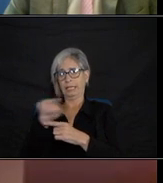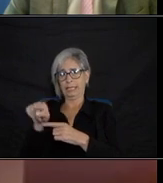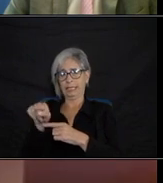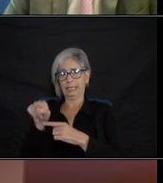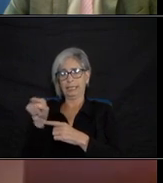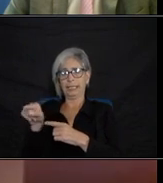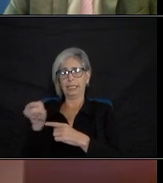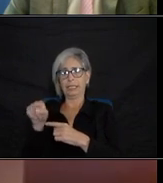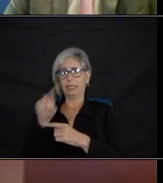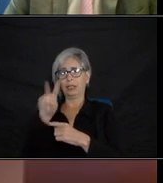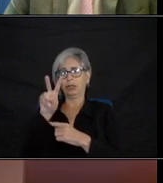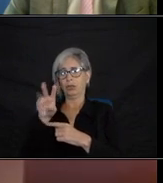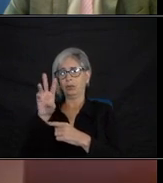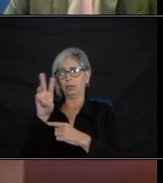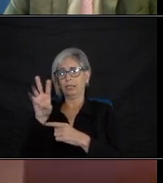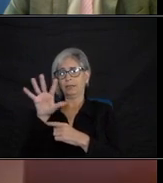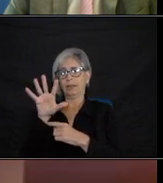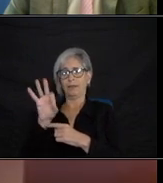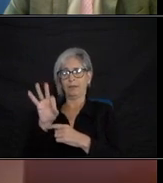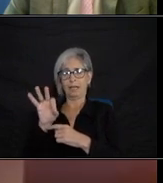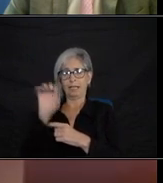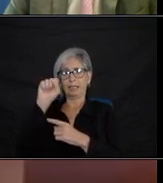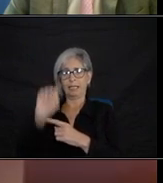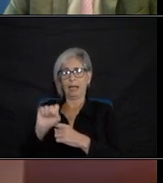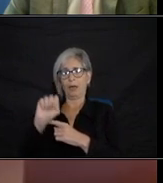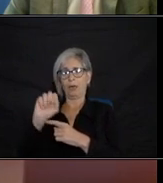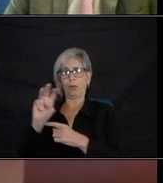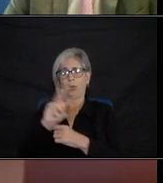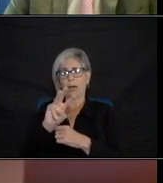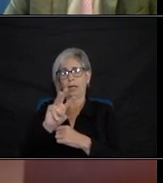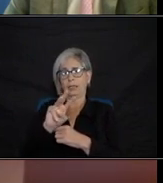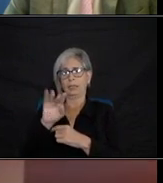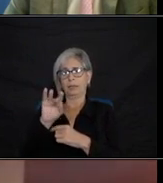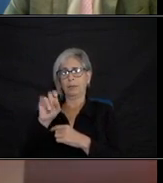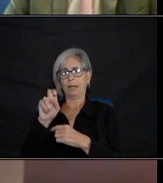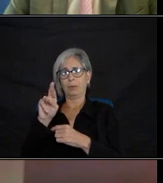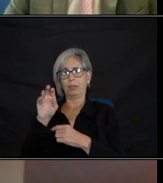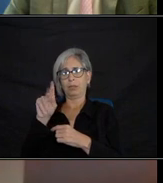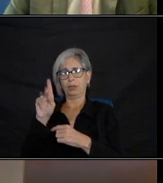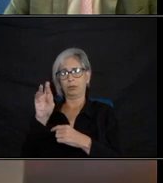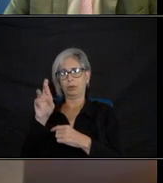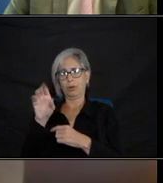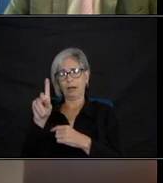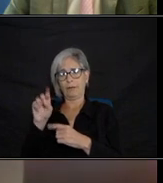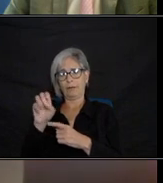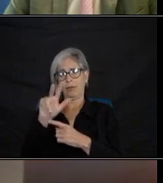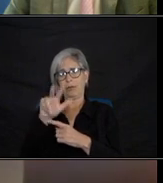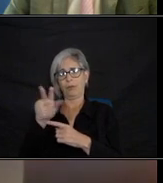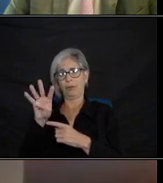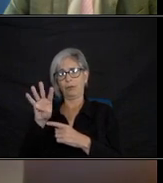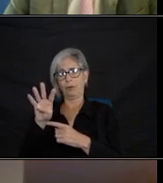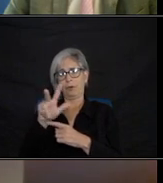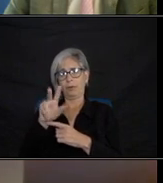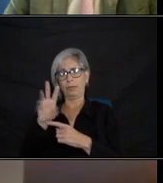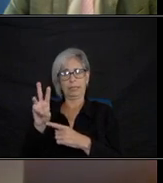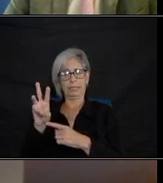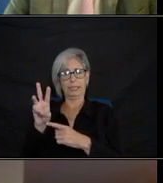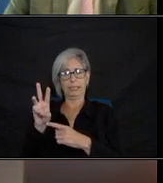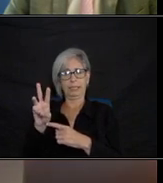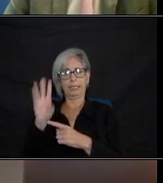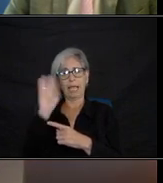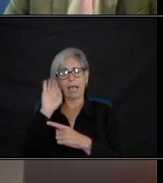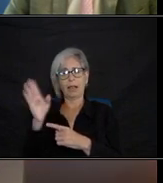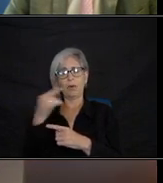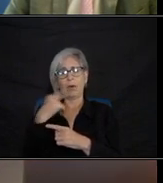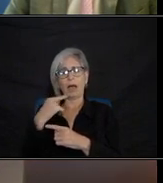at 2659 Southwest 23rd Cranbrook Drive, Boynton Beach, Florida, 33436. Hello, I